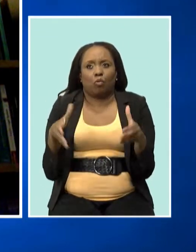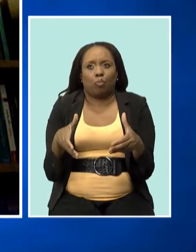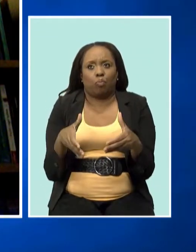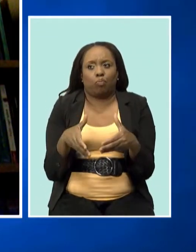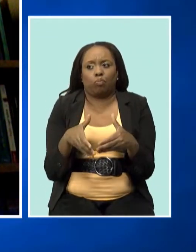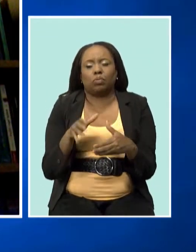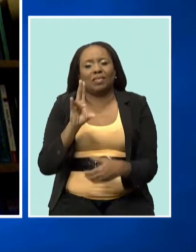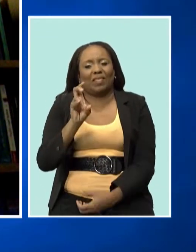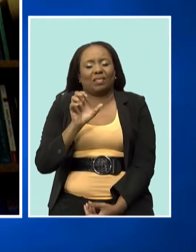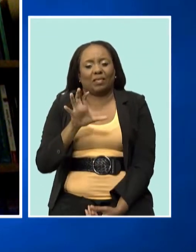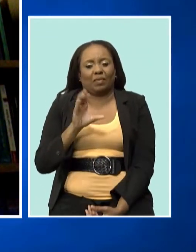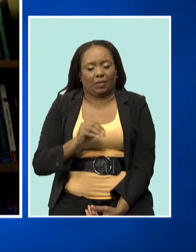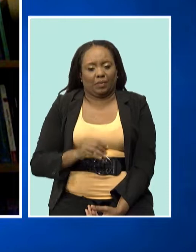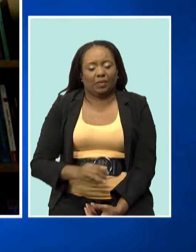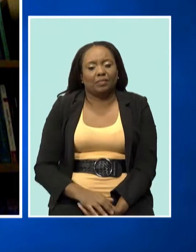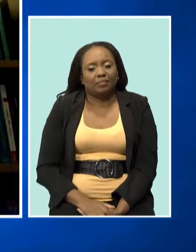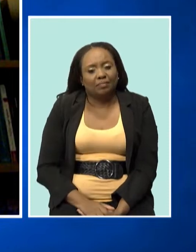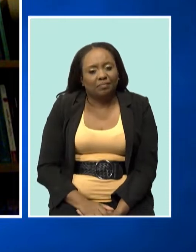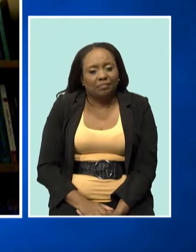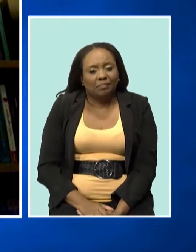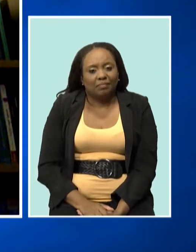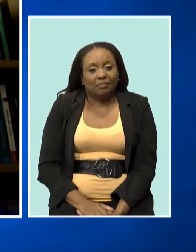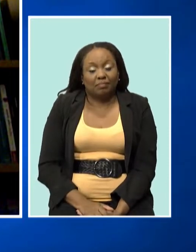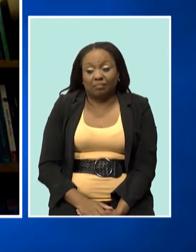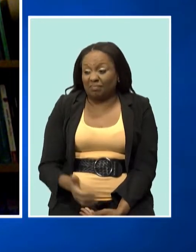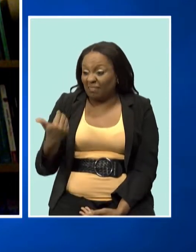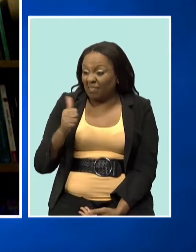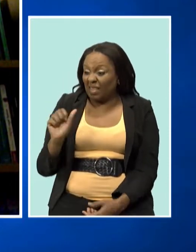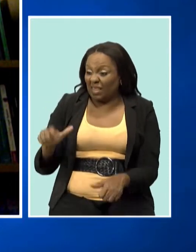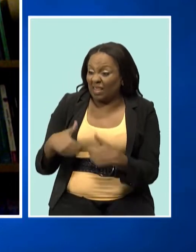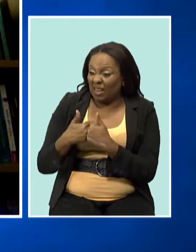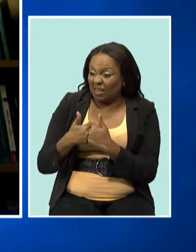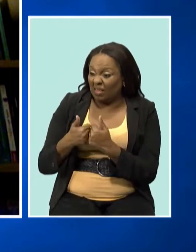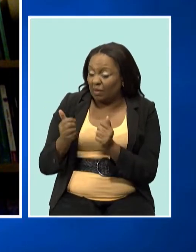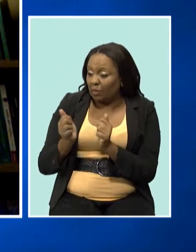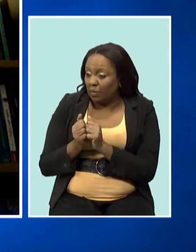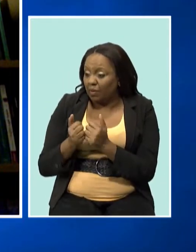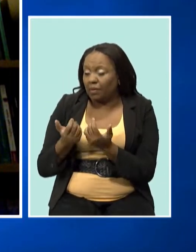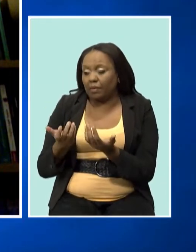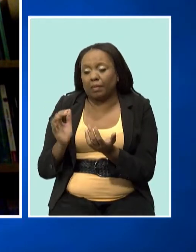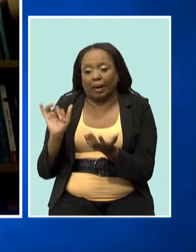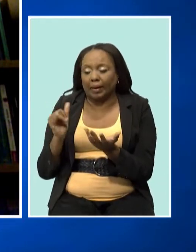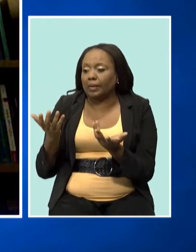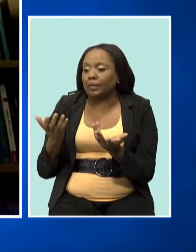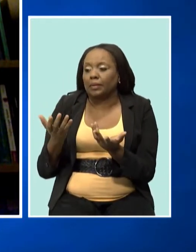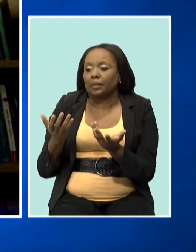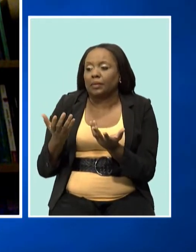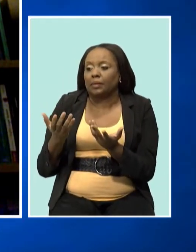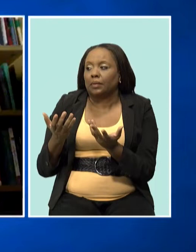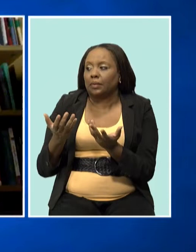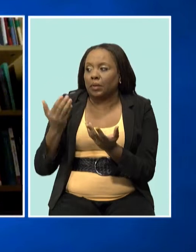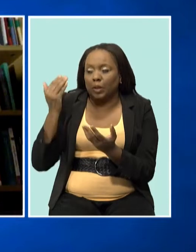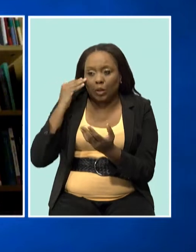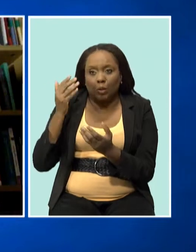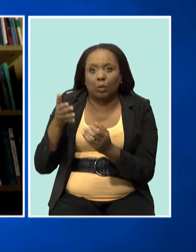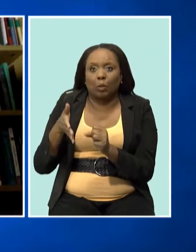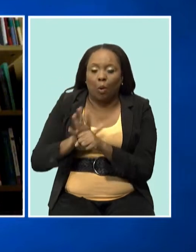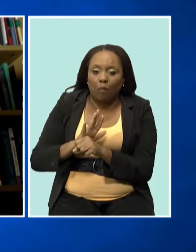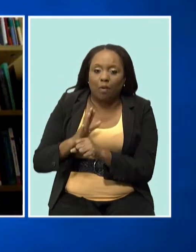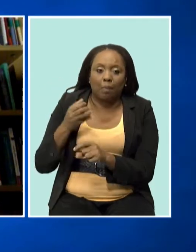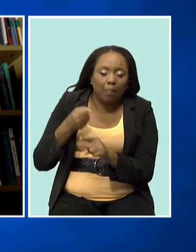of creatives. So you have Spinny, he's into the exercise world. You have Christian, she's into designs. Then you